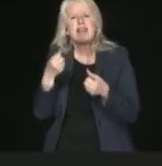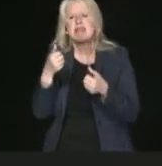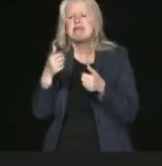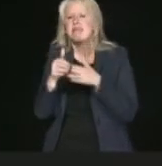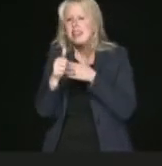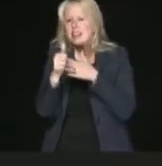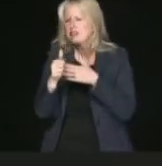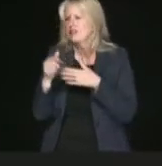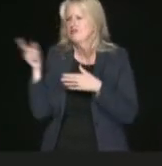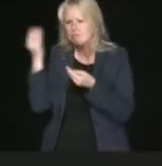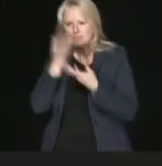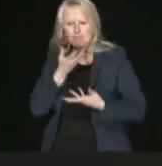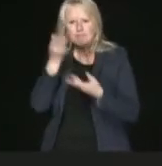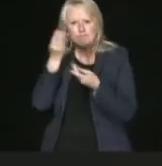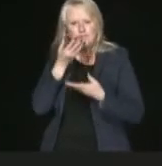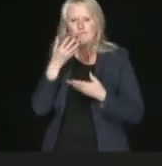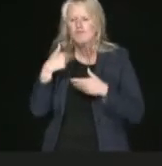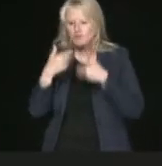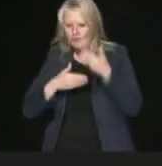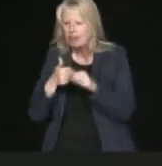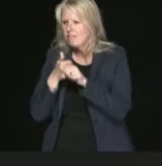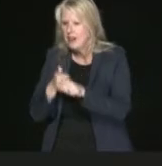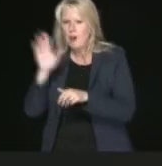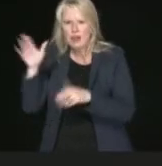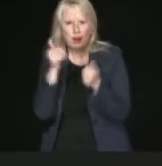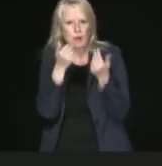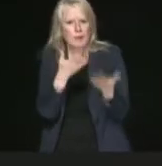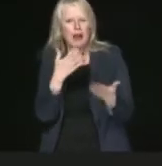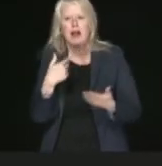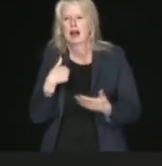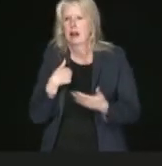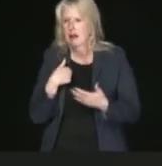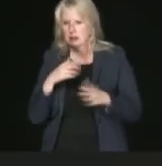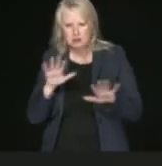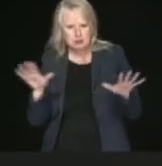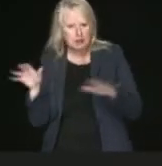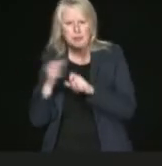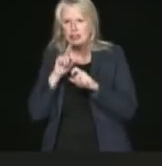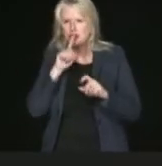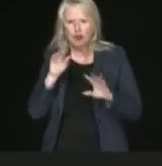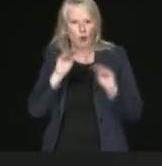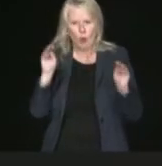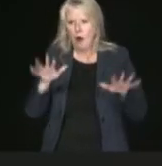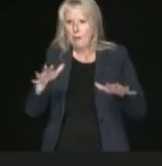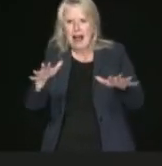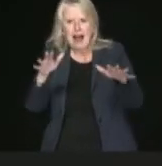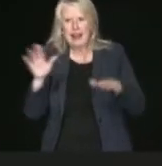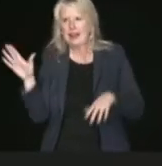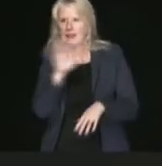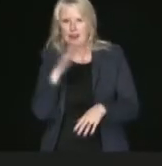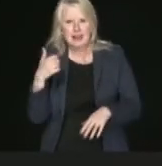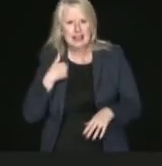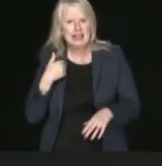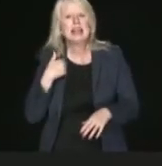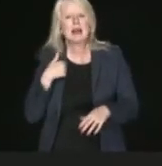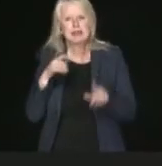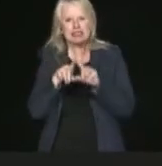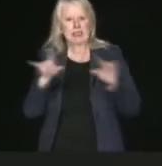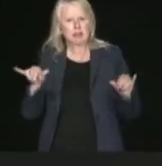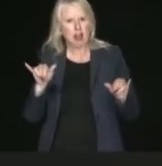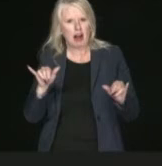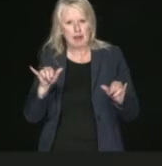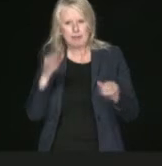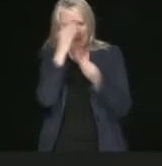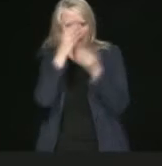officials. We wanted to both make sure that there were no panics on Canadians, while at the same time getting people